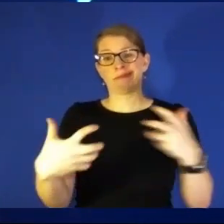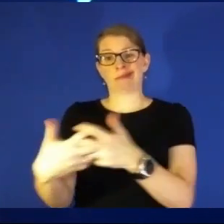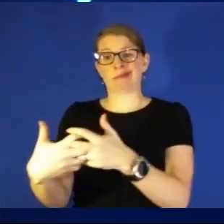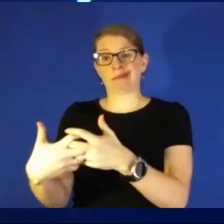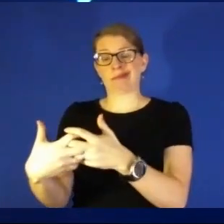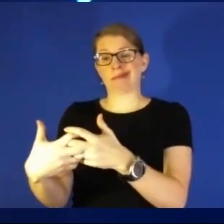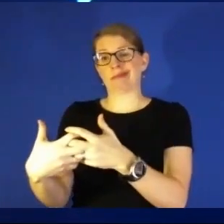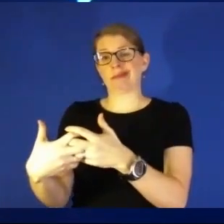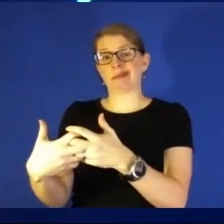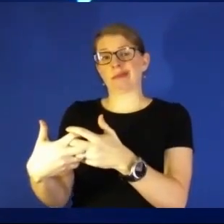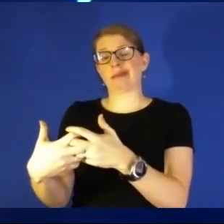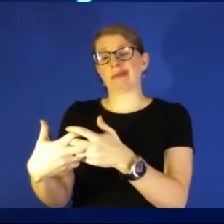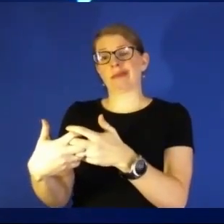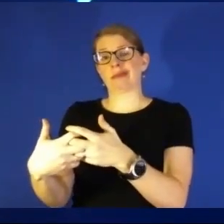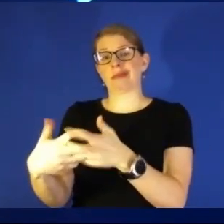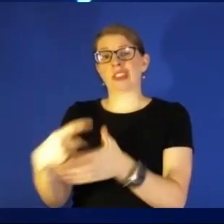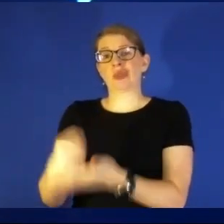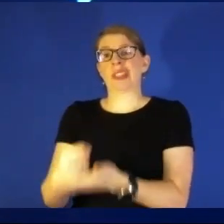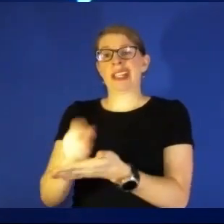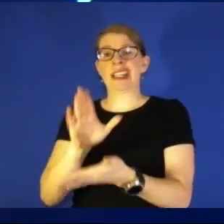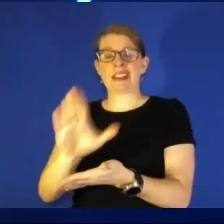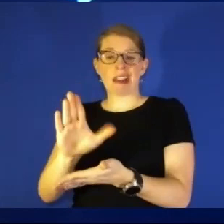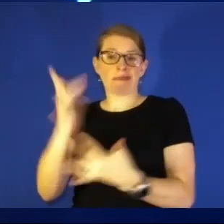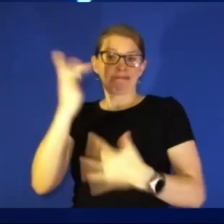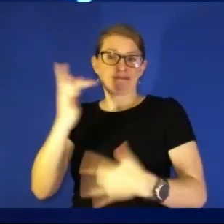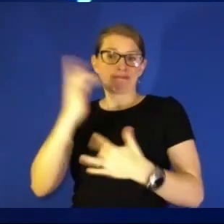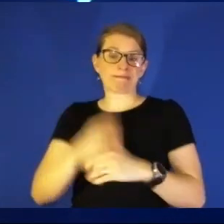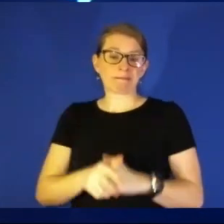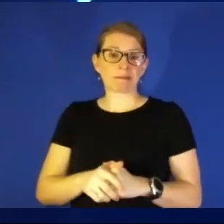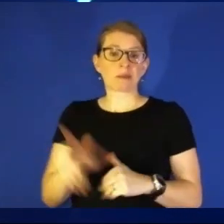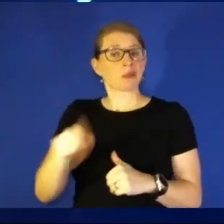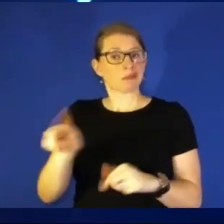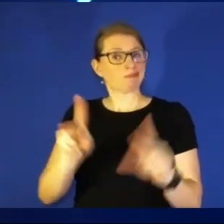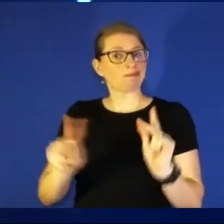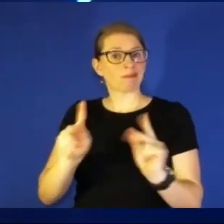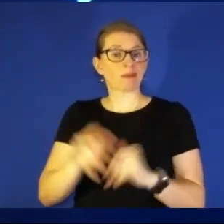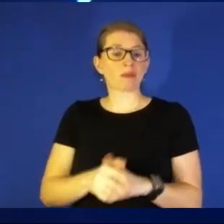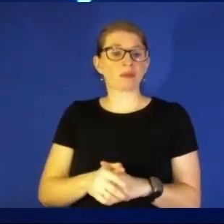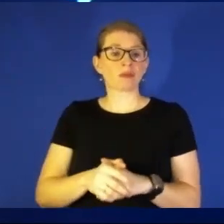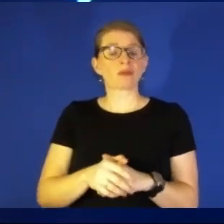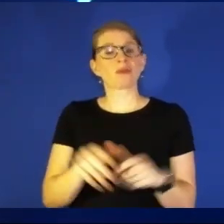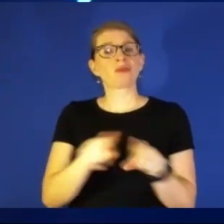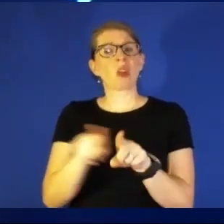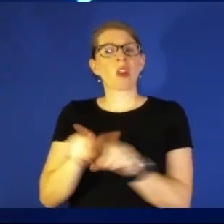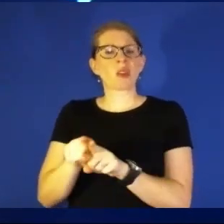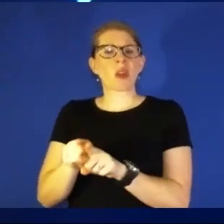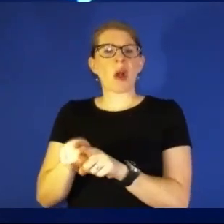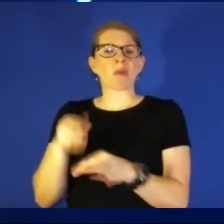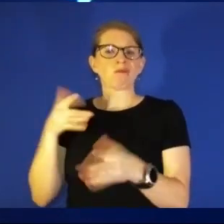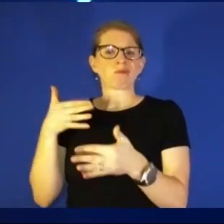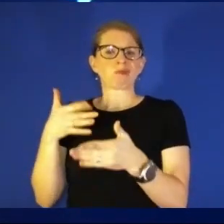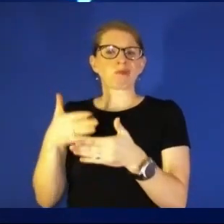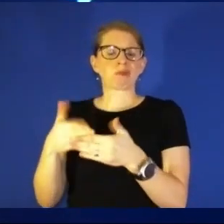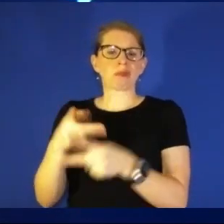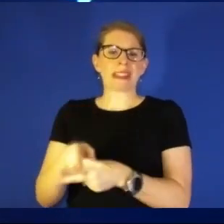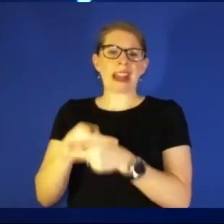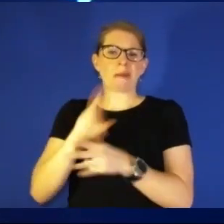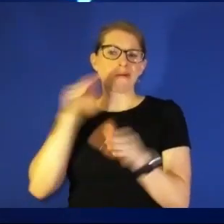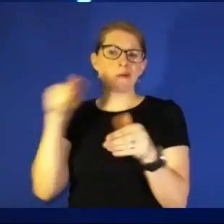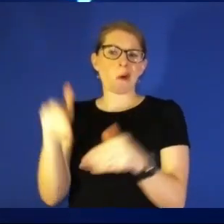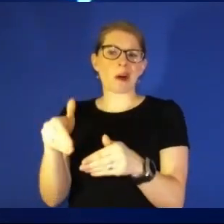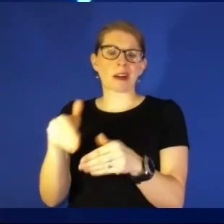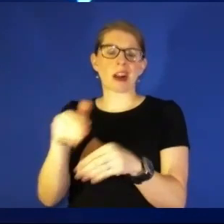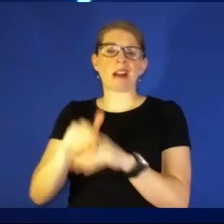illness for cure. And those folks have also come to the time where they want their care to be focused purely on